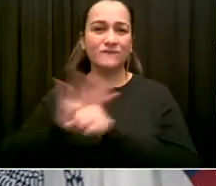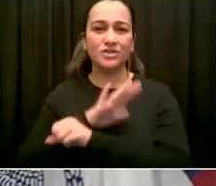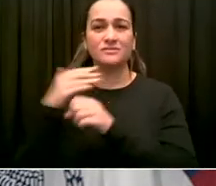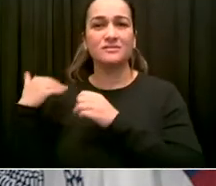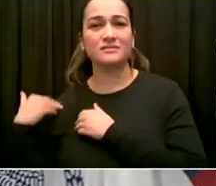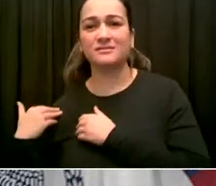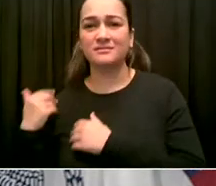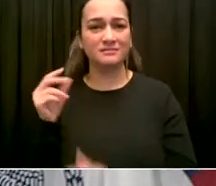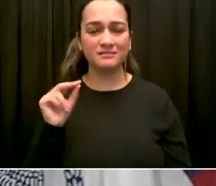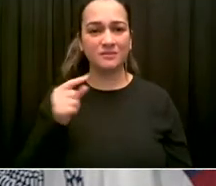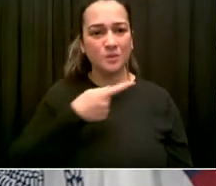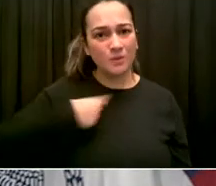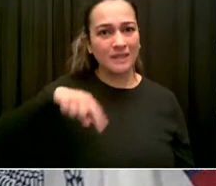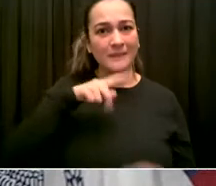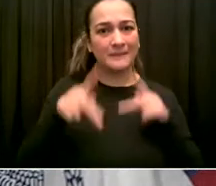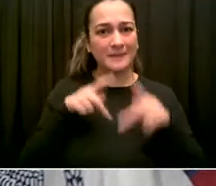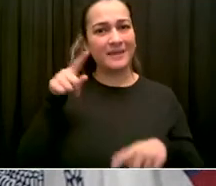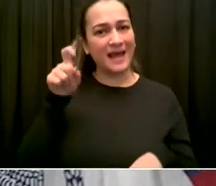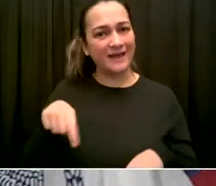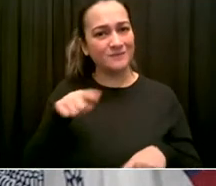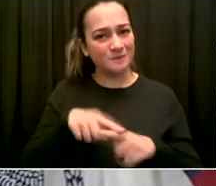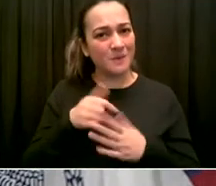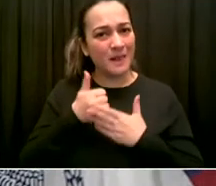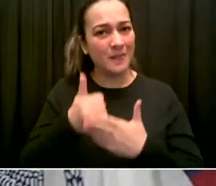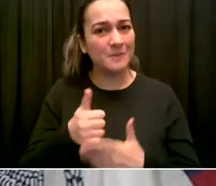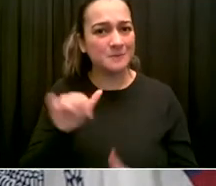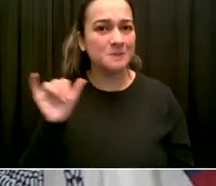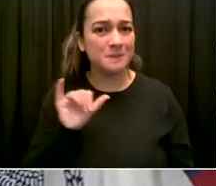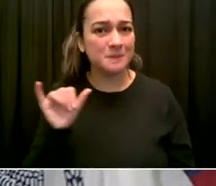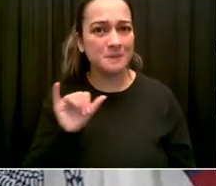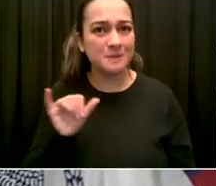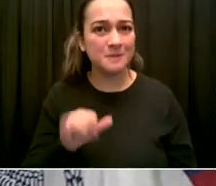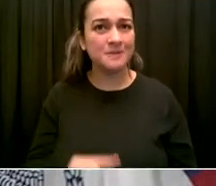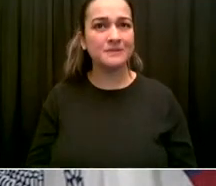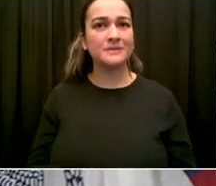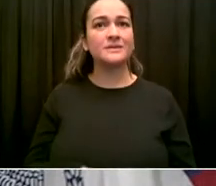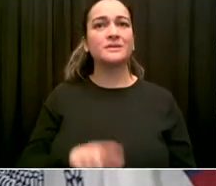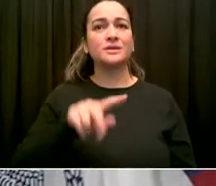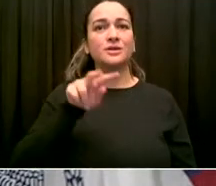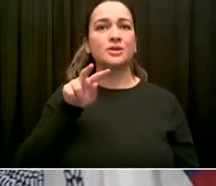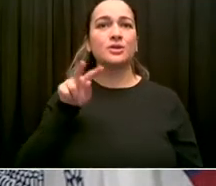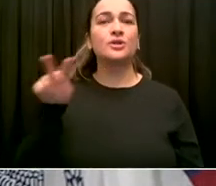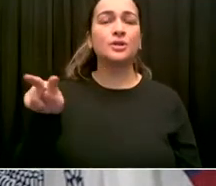nyc.gov/stopasianhate. Go ahead. Last question for today goes to Gersh from Streets Blog.